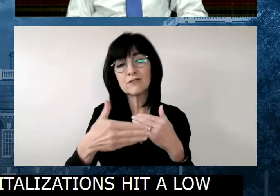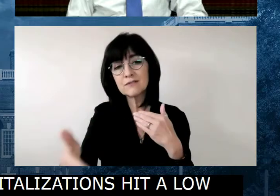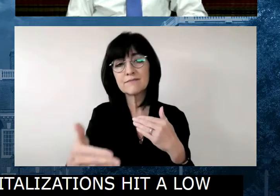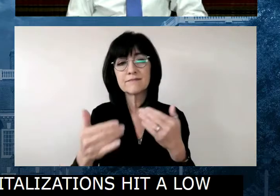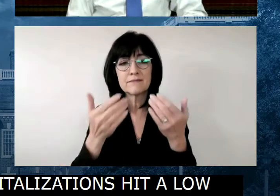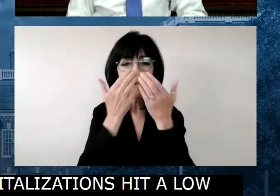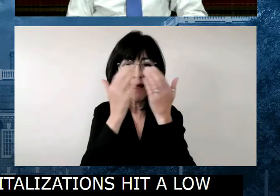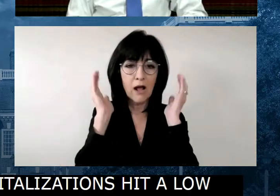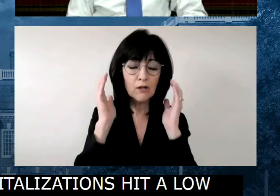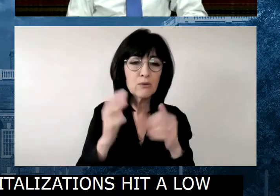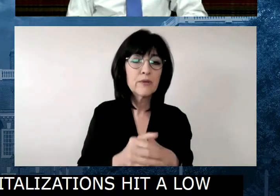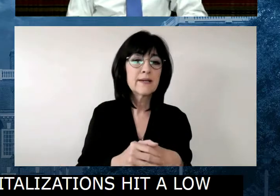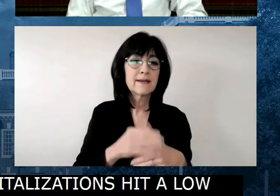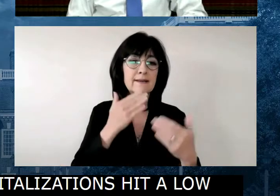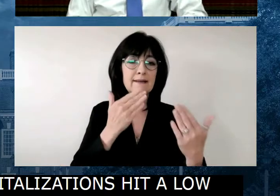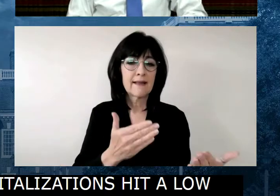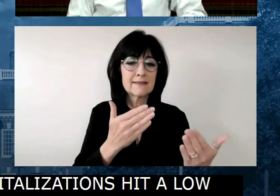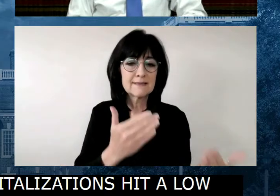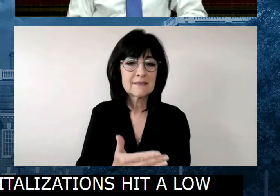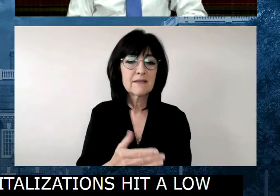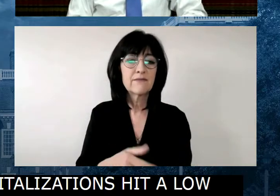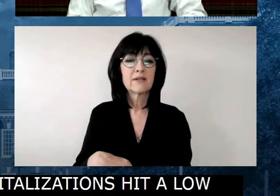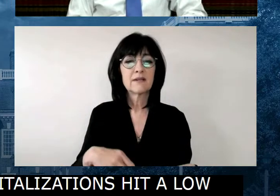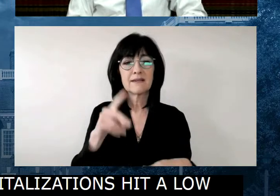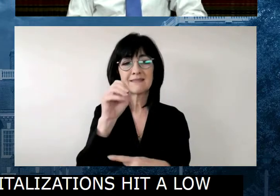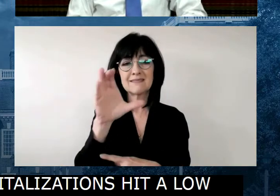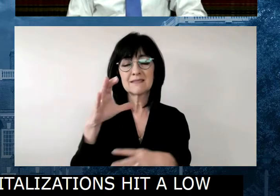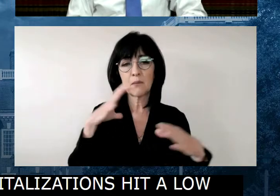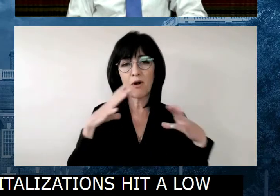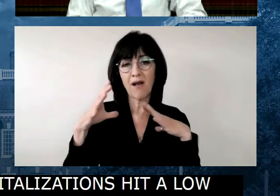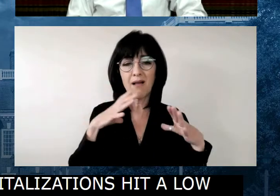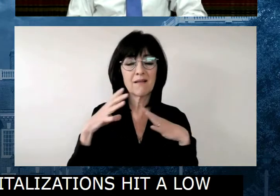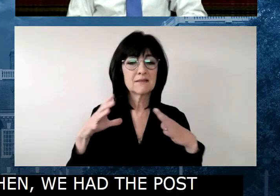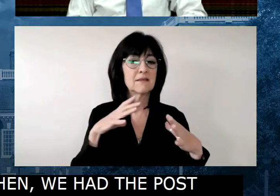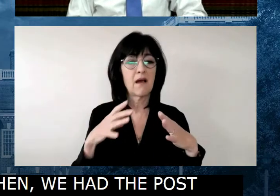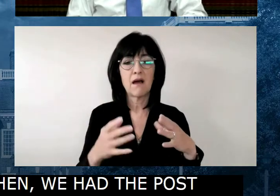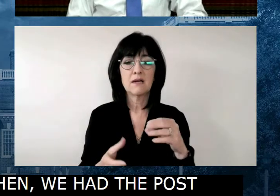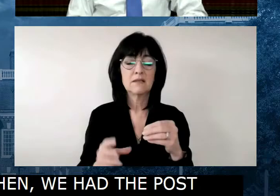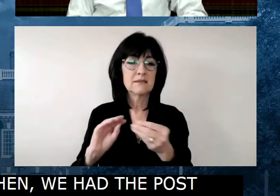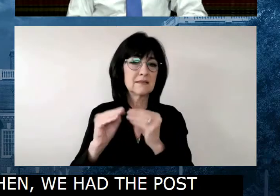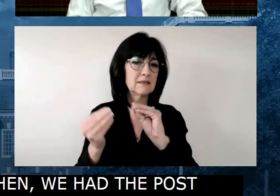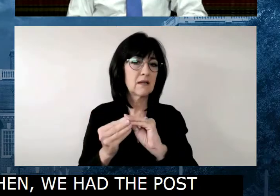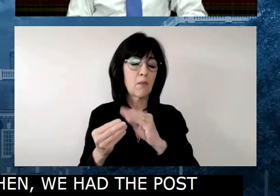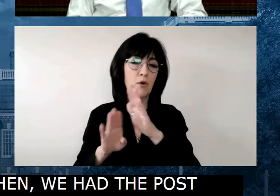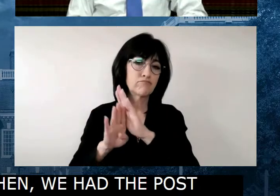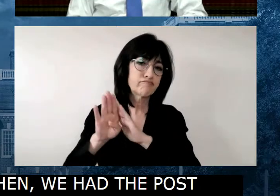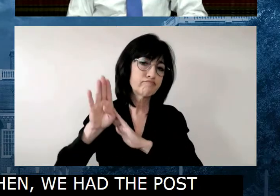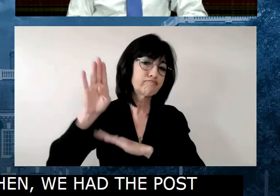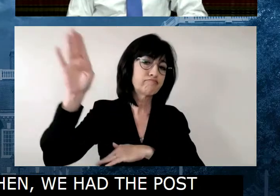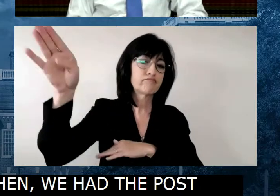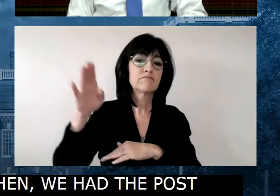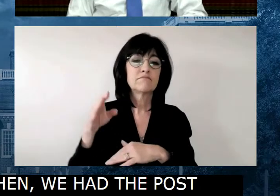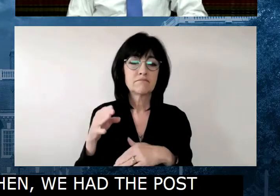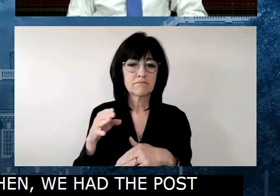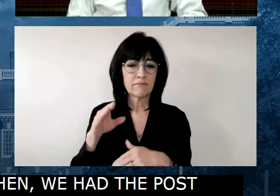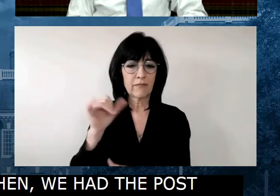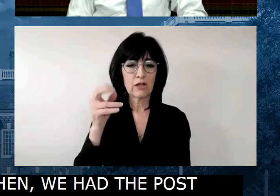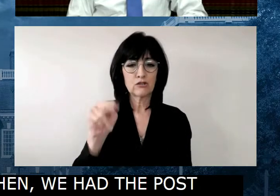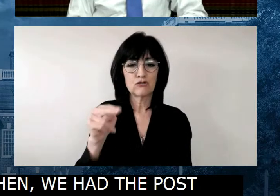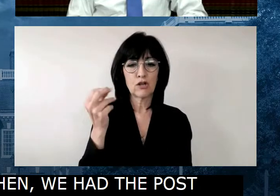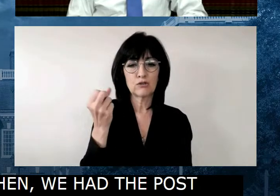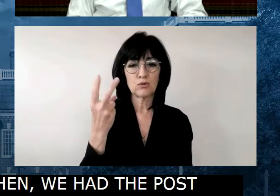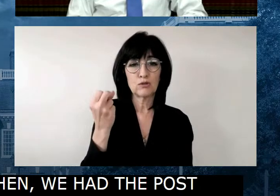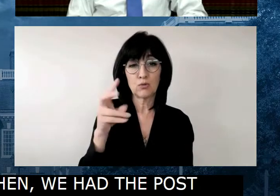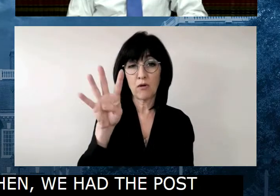to a peak on January 12th of 474 that were hospitalized, again, at a level that the